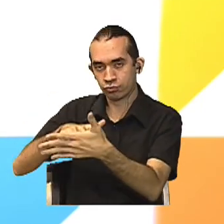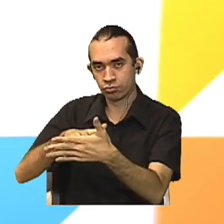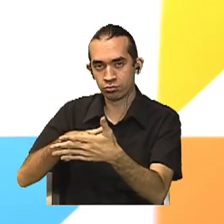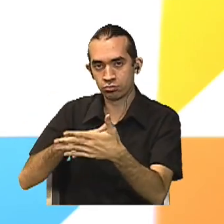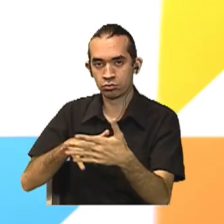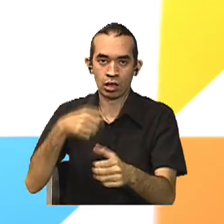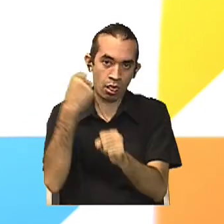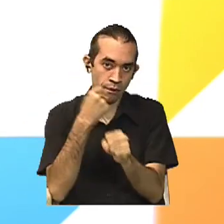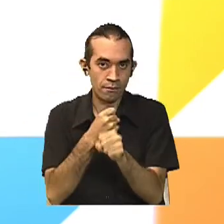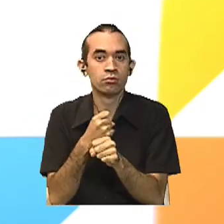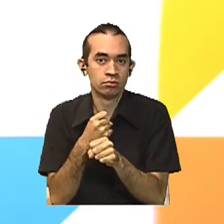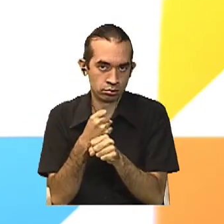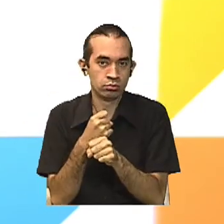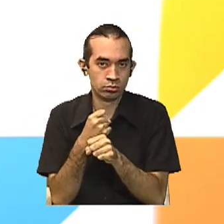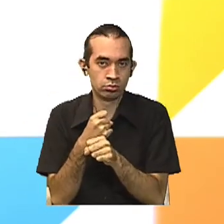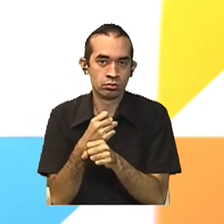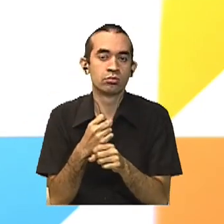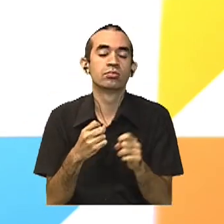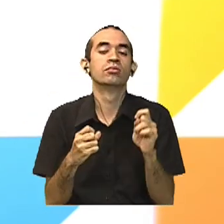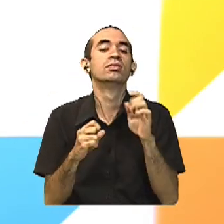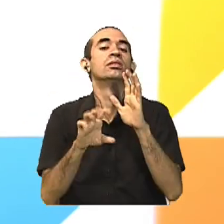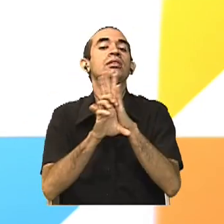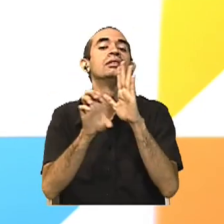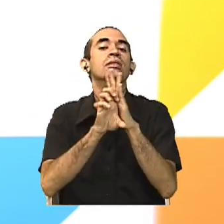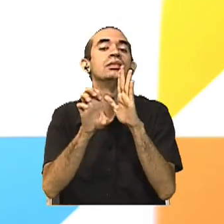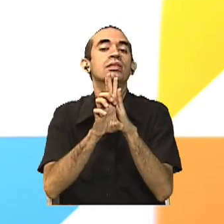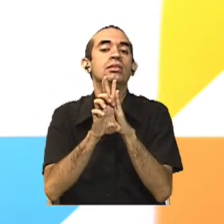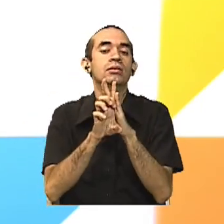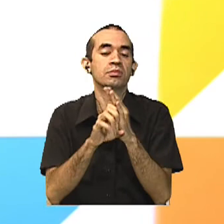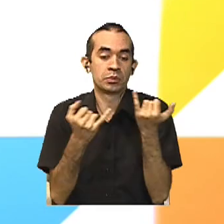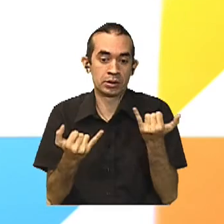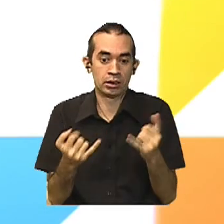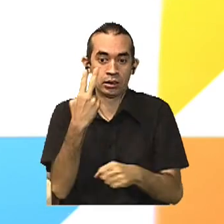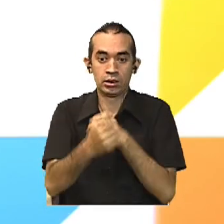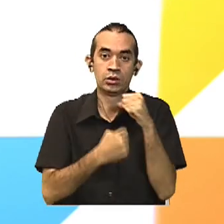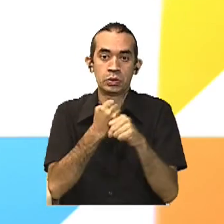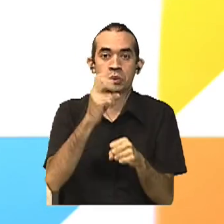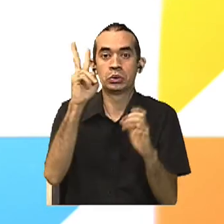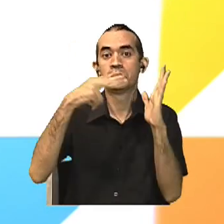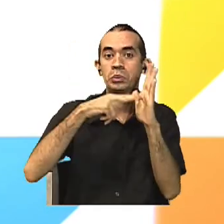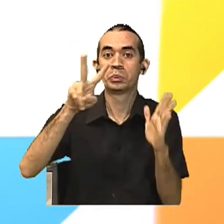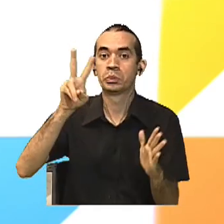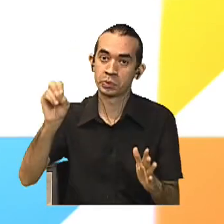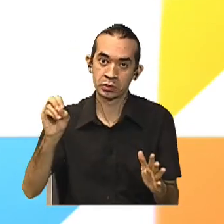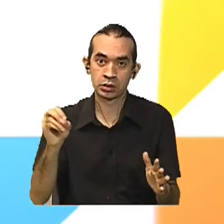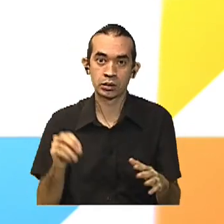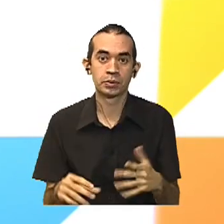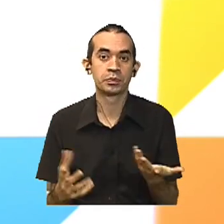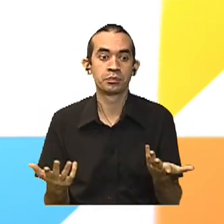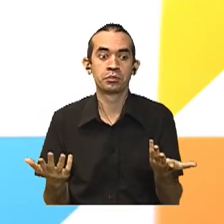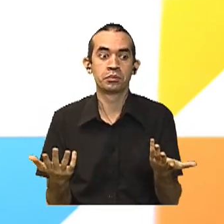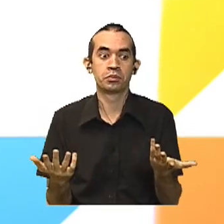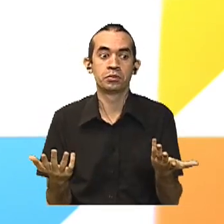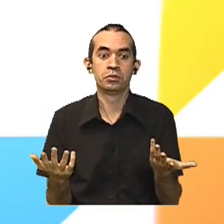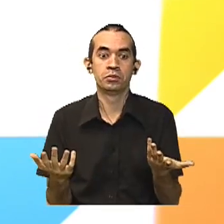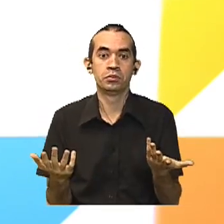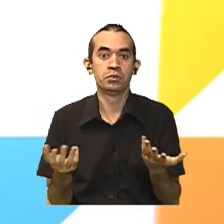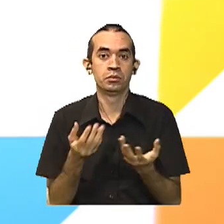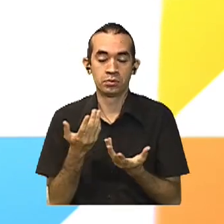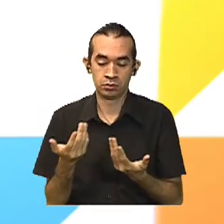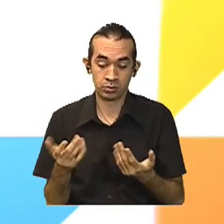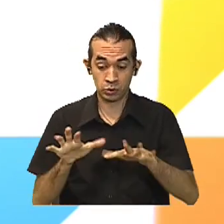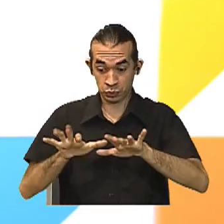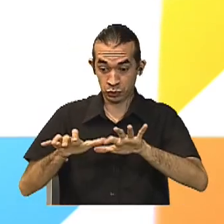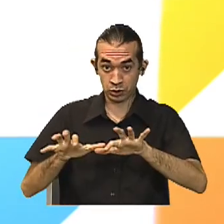to work. And for example, in this 2020, if we don't have a